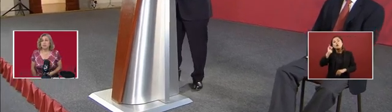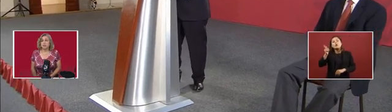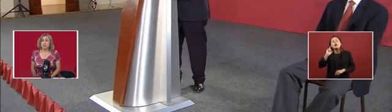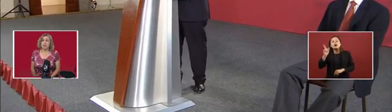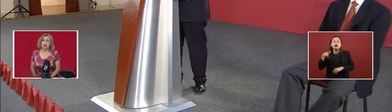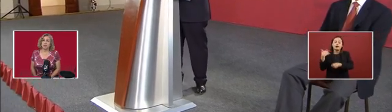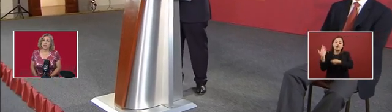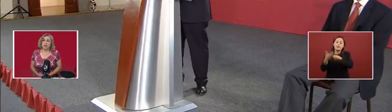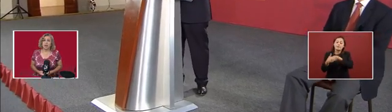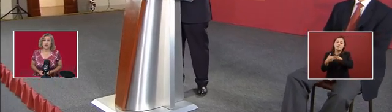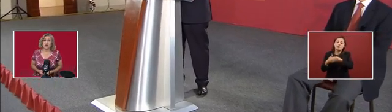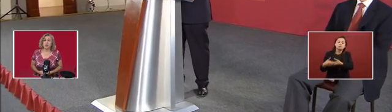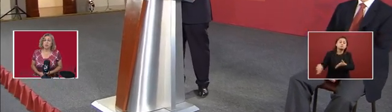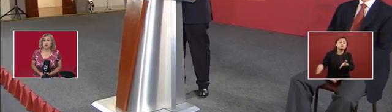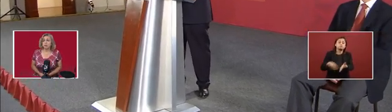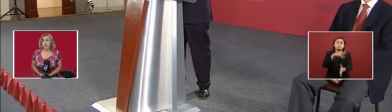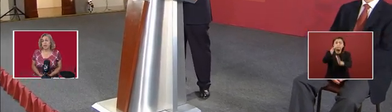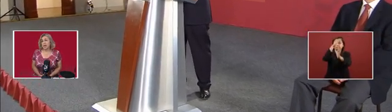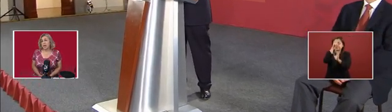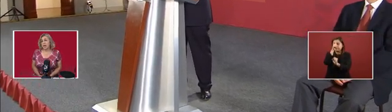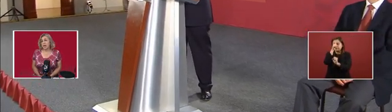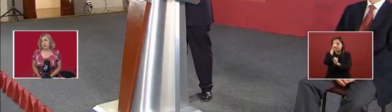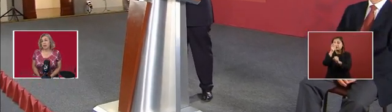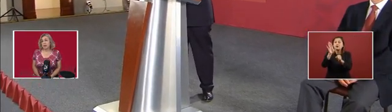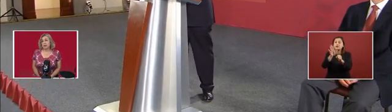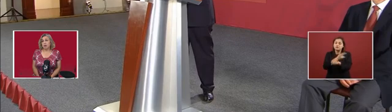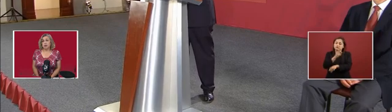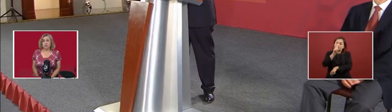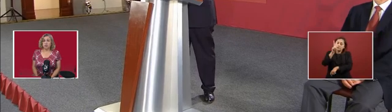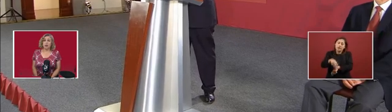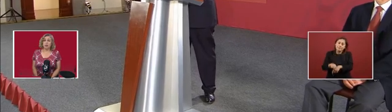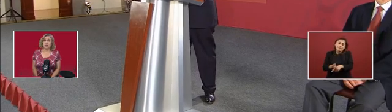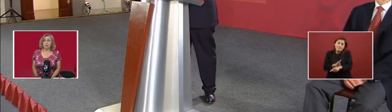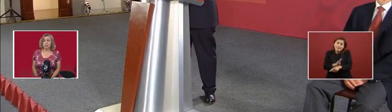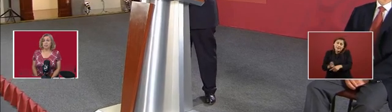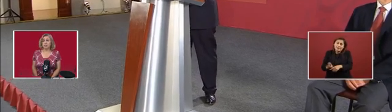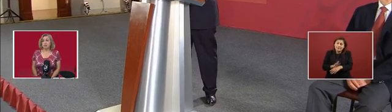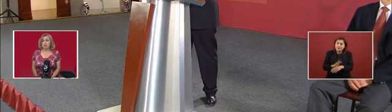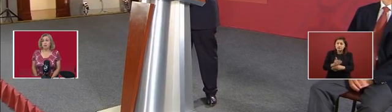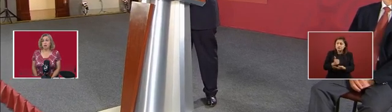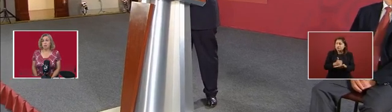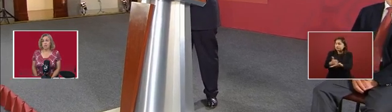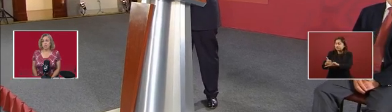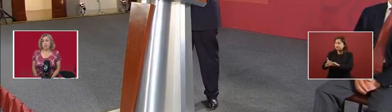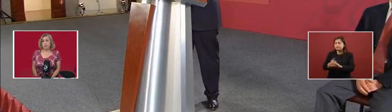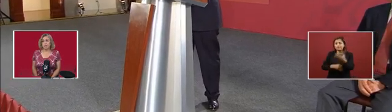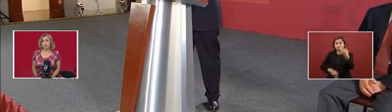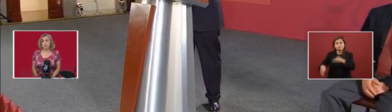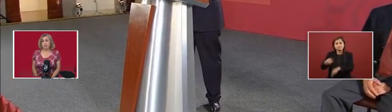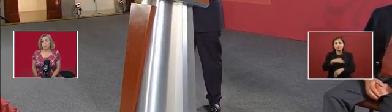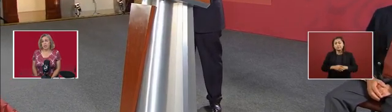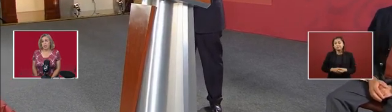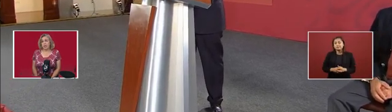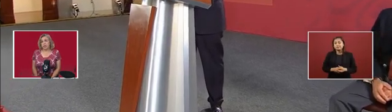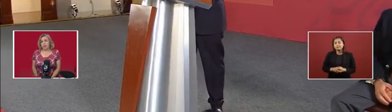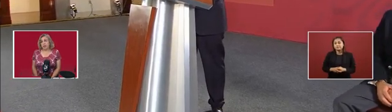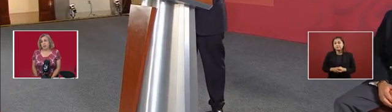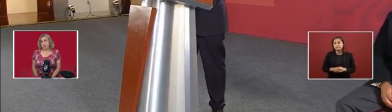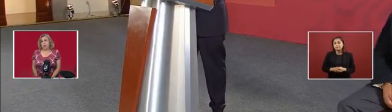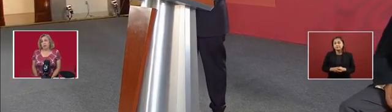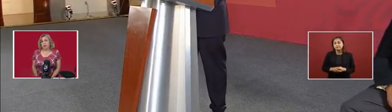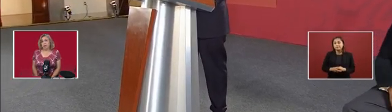because we always have the gas prices on who's who. So Tuesday, le pedimos